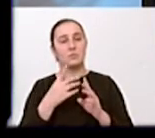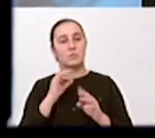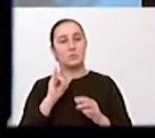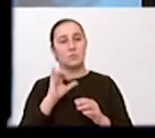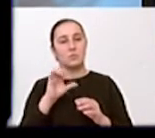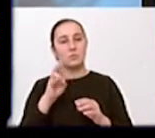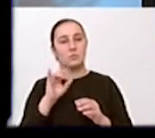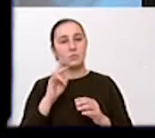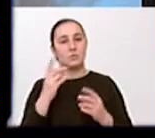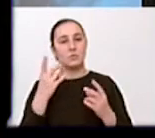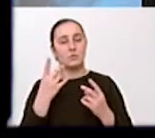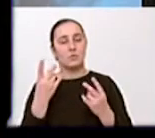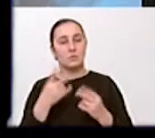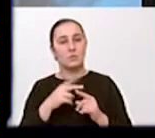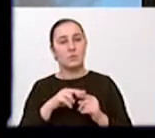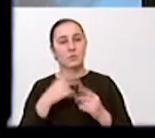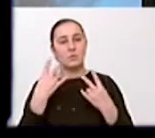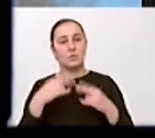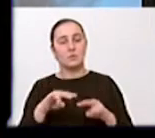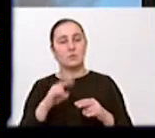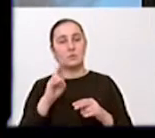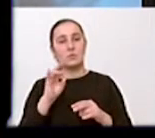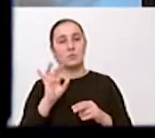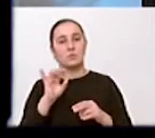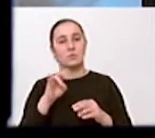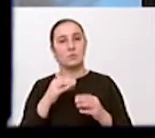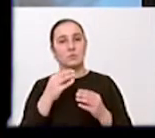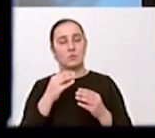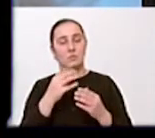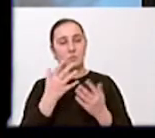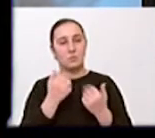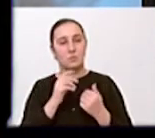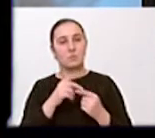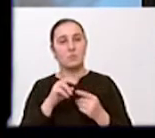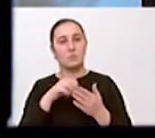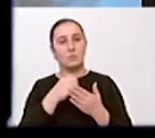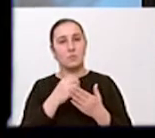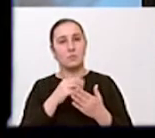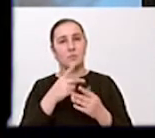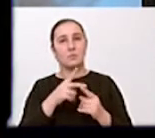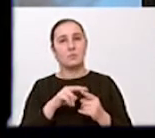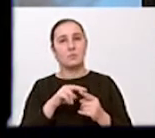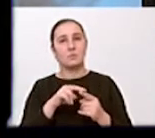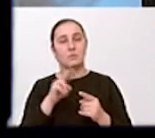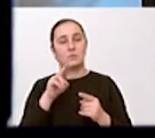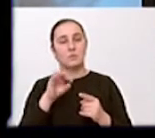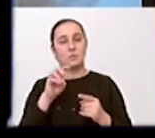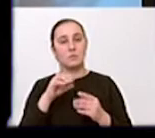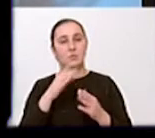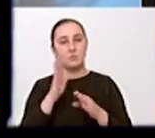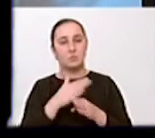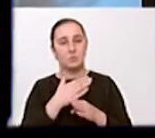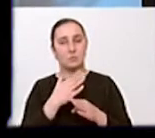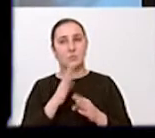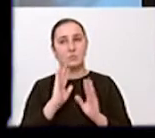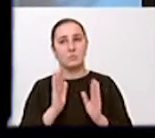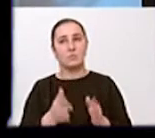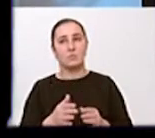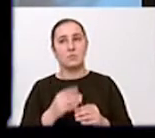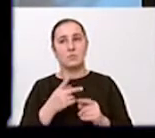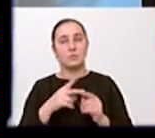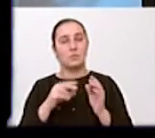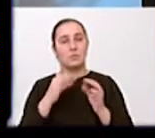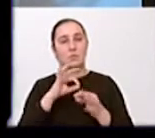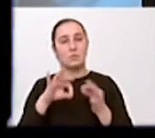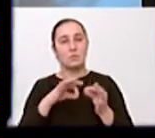orqali keraksiz konturni tanlaymiz va u belgilagandan so'ng delete, ya'ni o'chirish tugmasini bosib olib tashlaymiz.